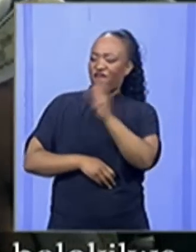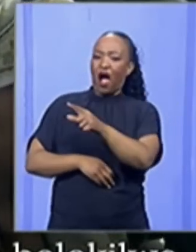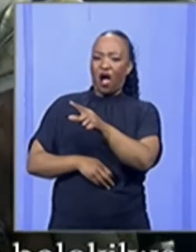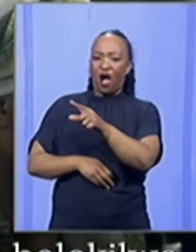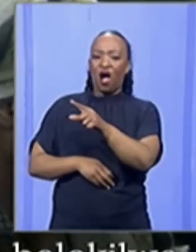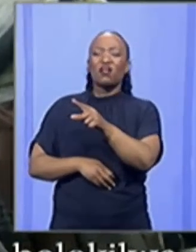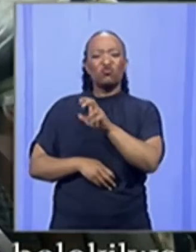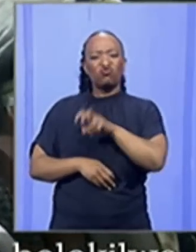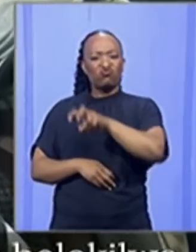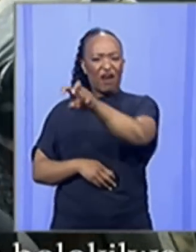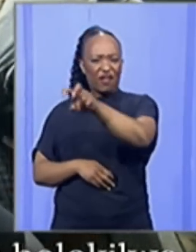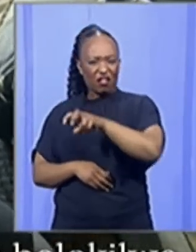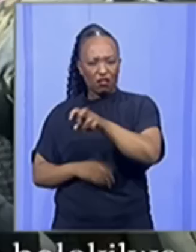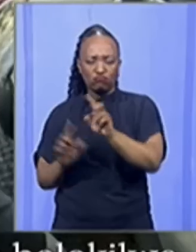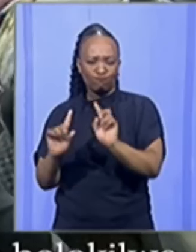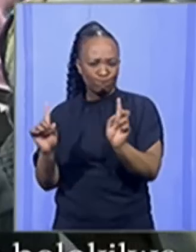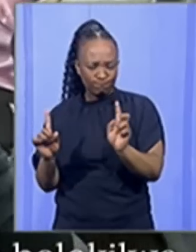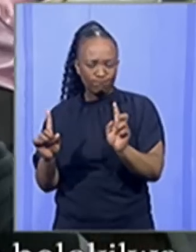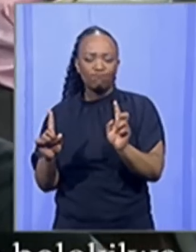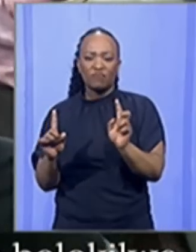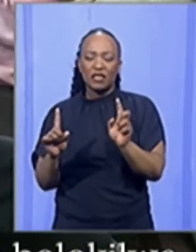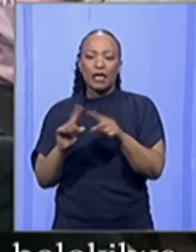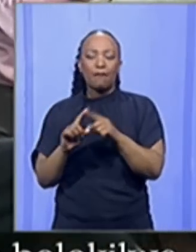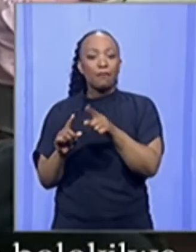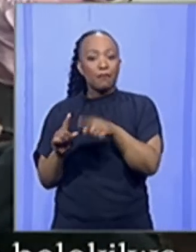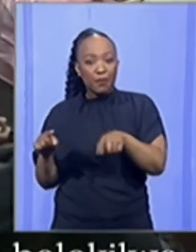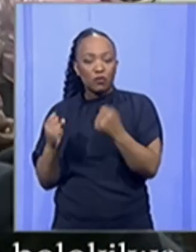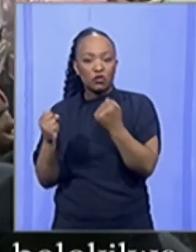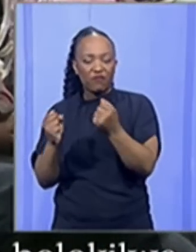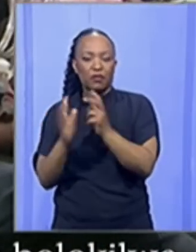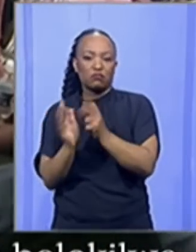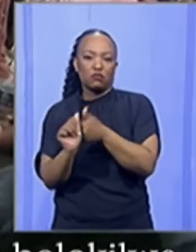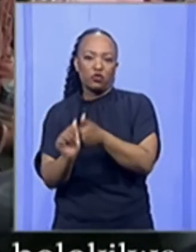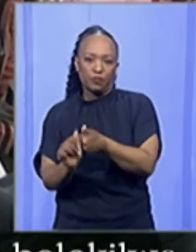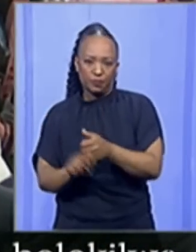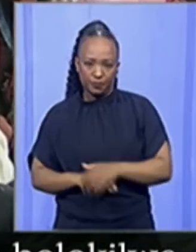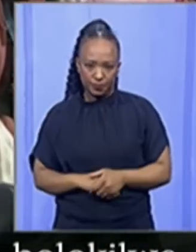e ikuetse go bakgweetsi go obamela melao ya tsela.